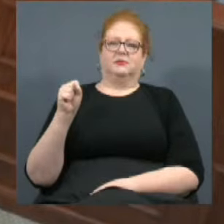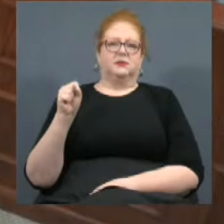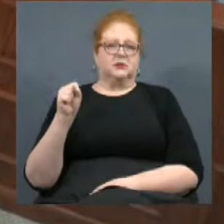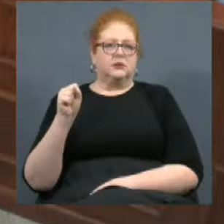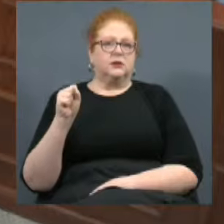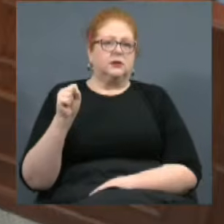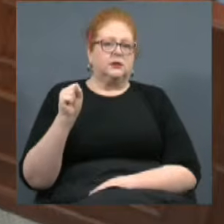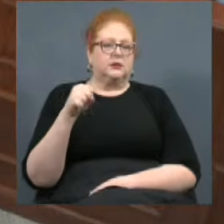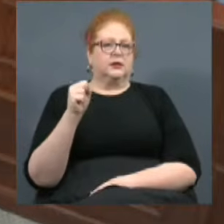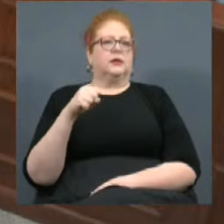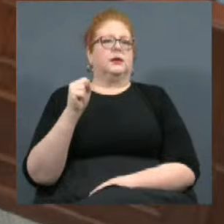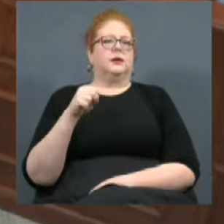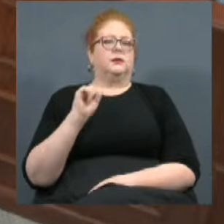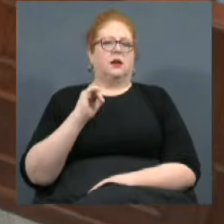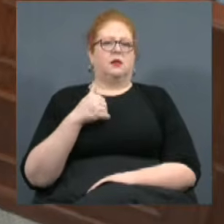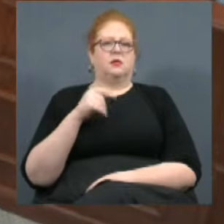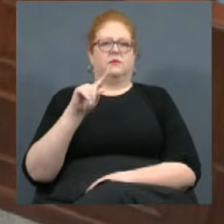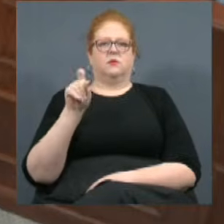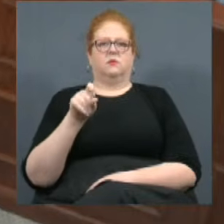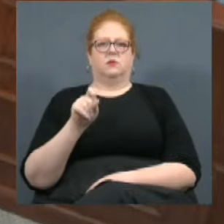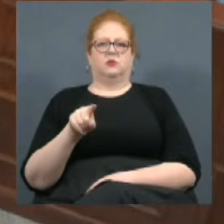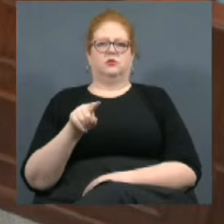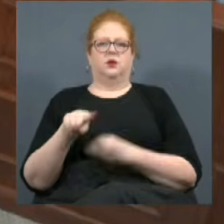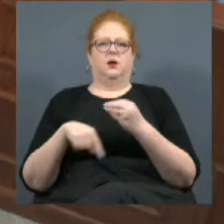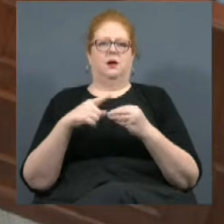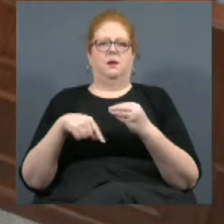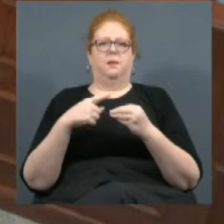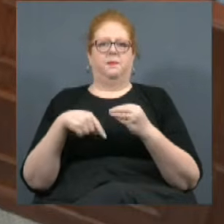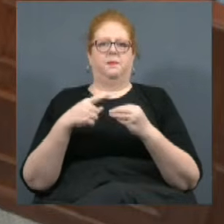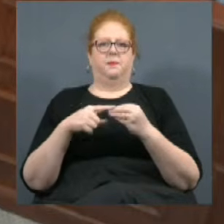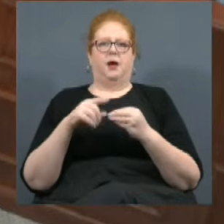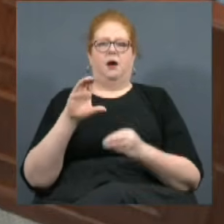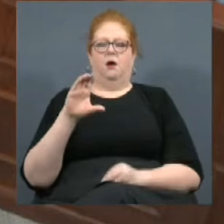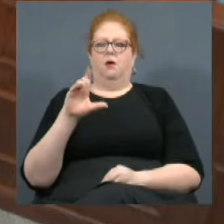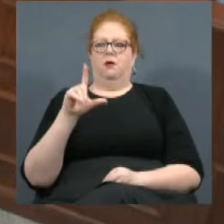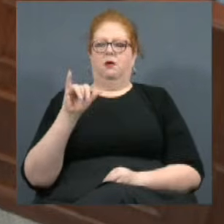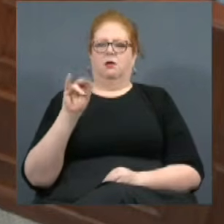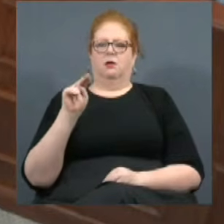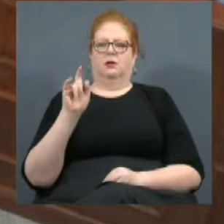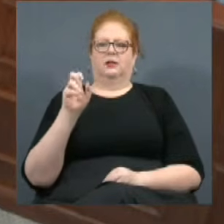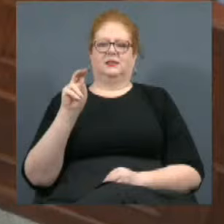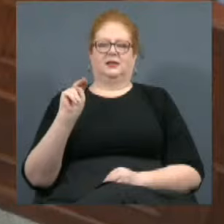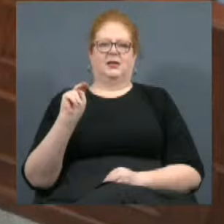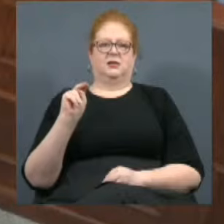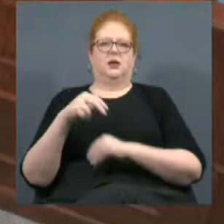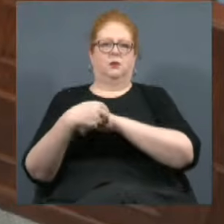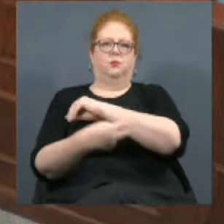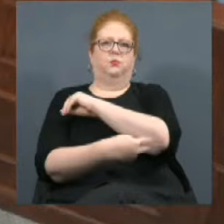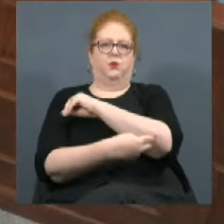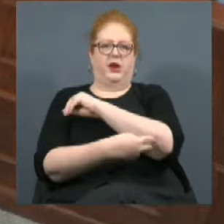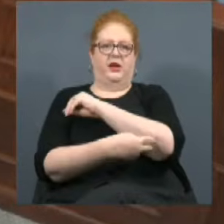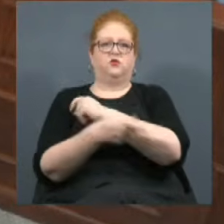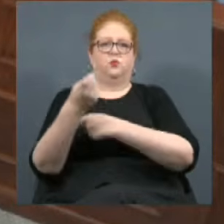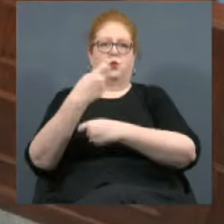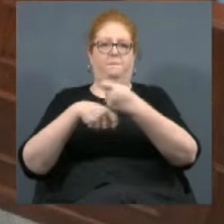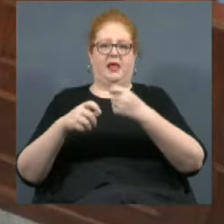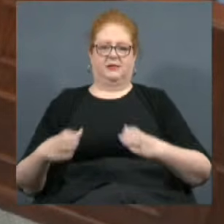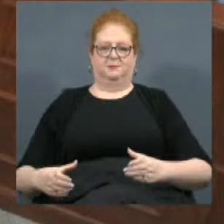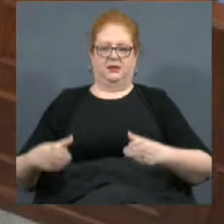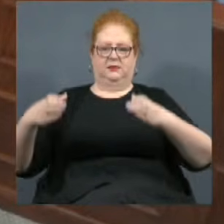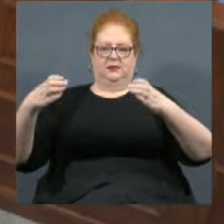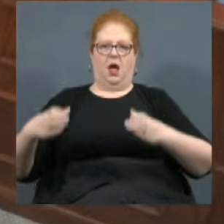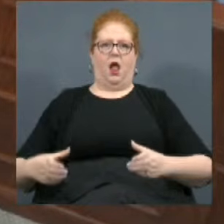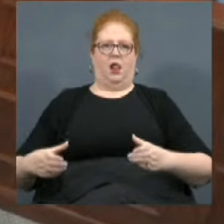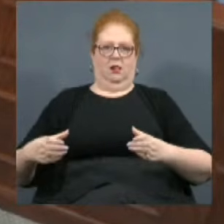Got some questions just on the whole Clinton Bridge replacement cell. I fully understand that we're going to